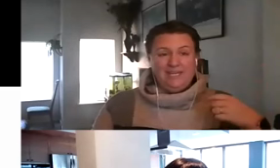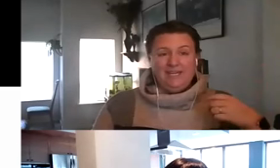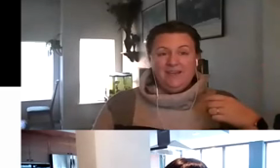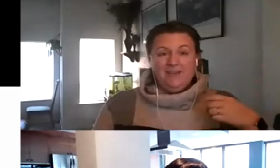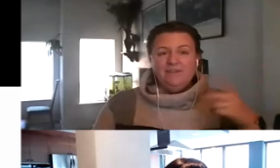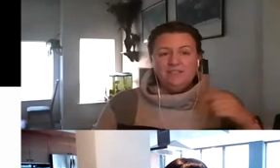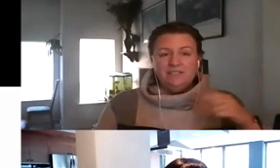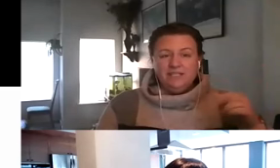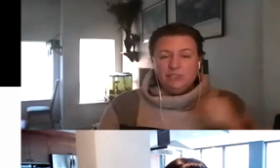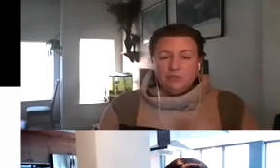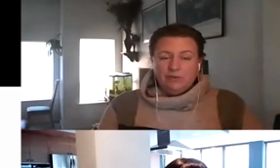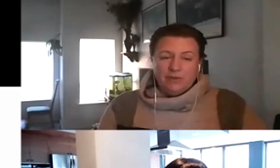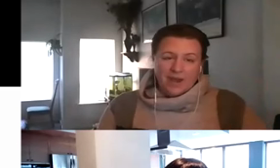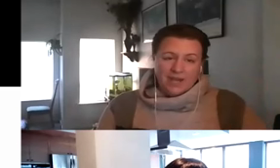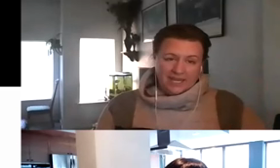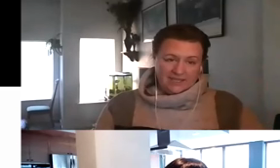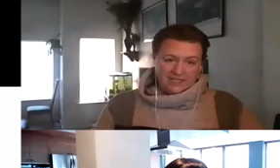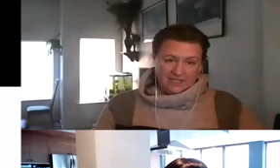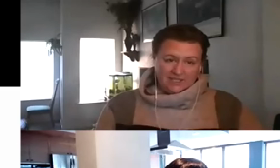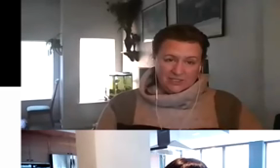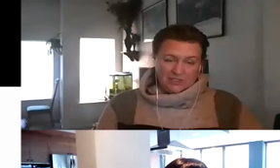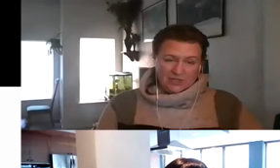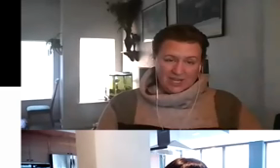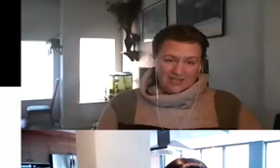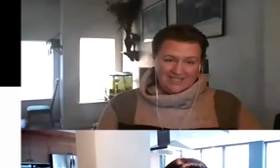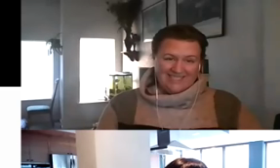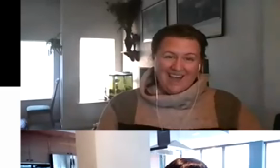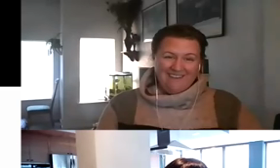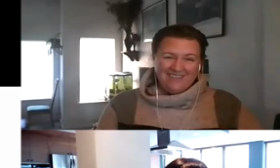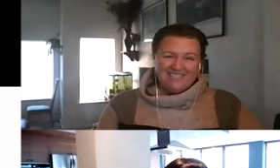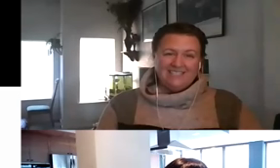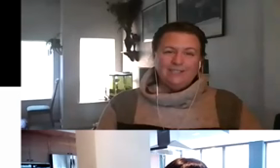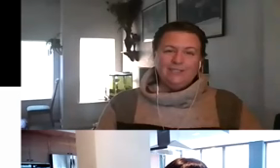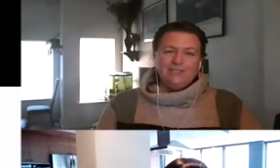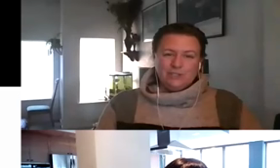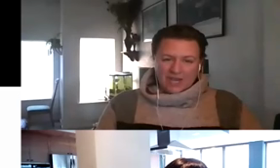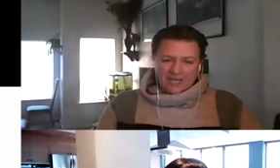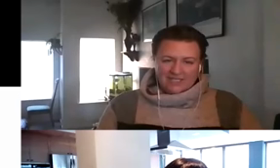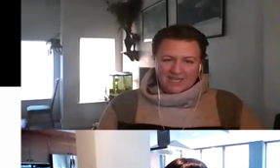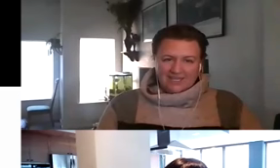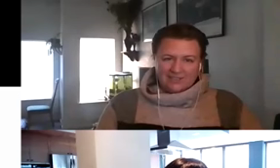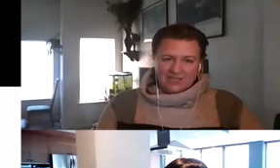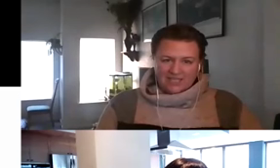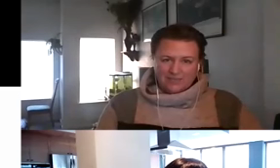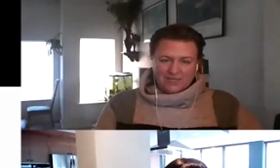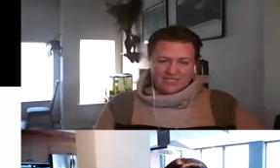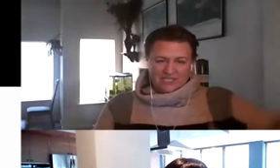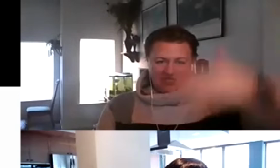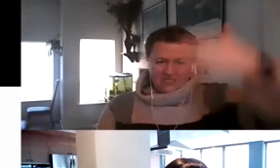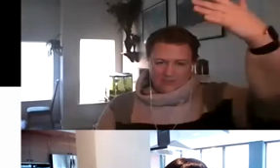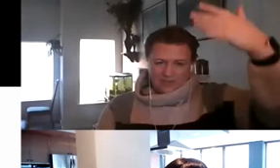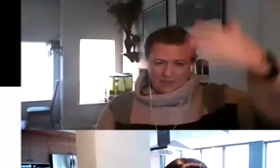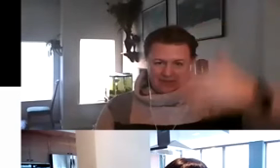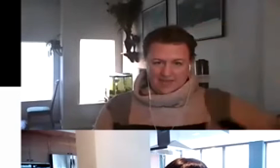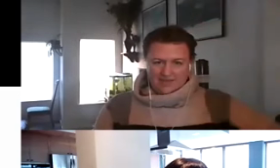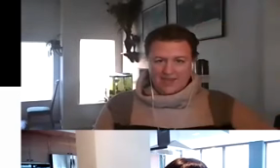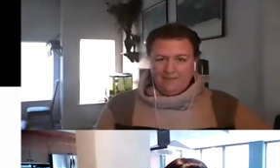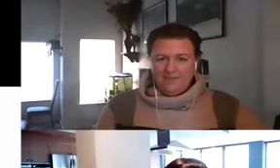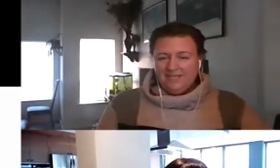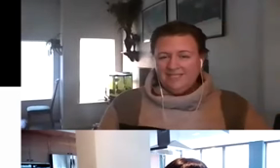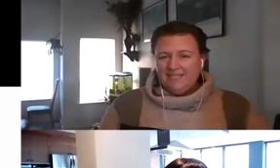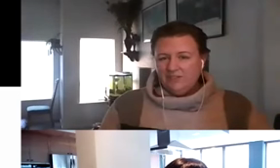we help you get there? First is clinic two, where we walk in. The staff is clearly stressed. There's glass partitions